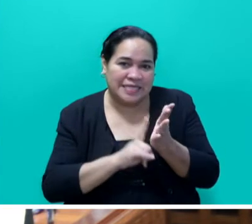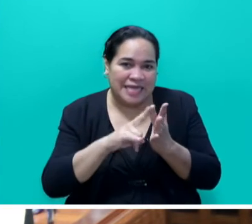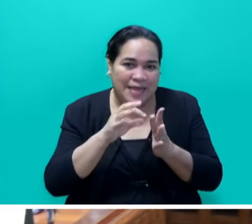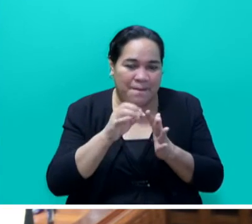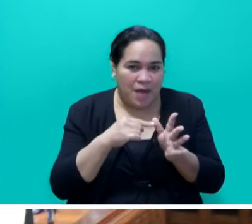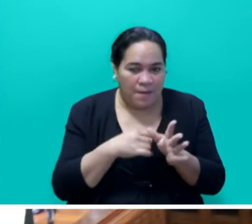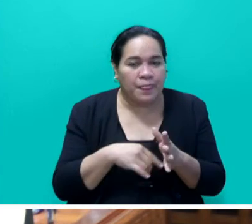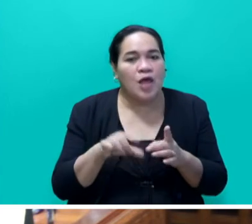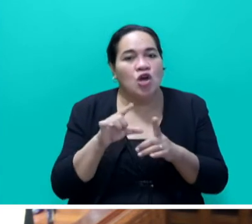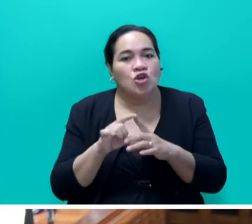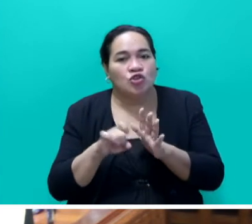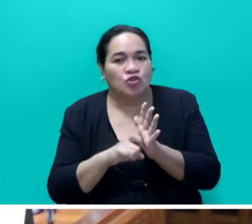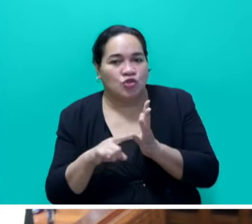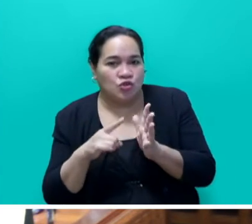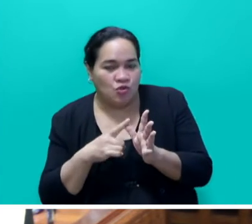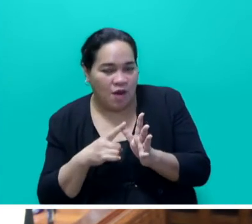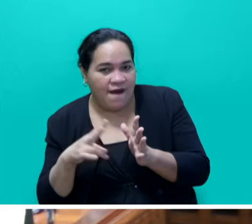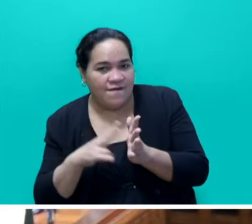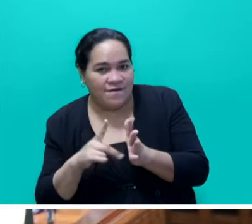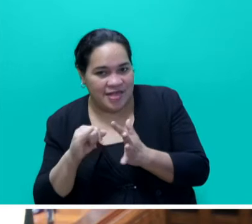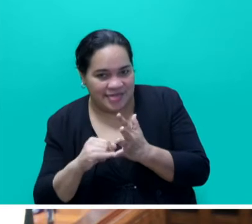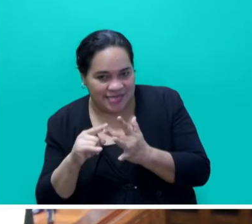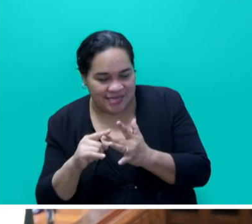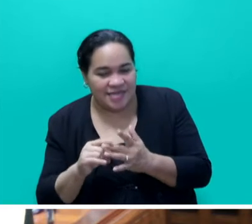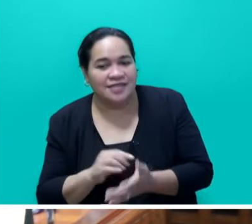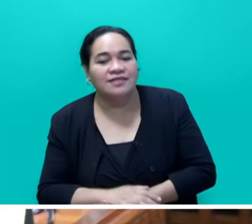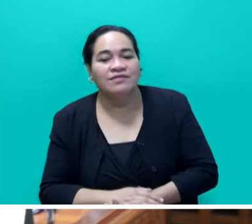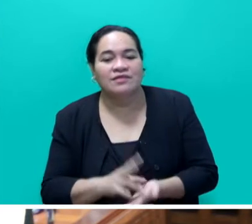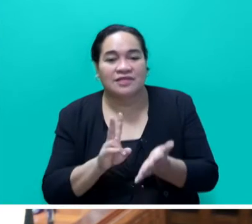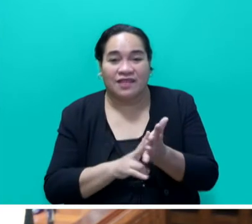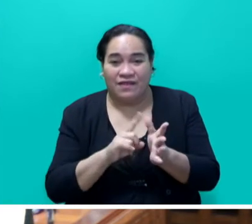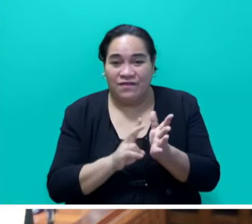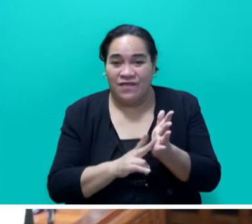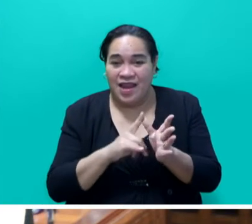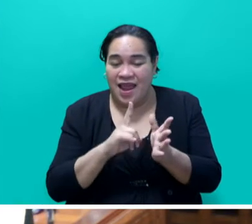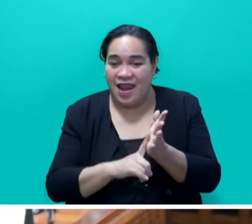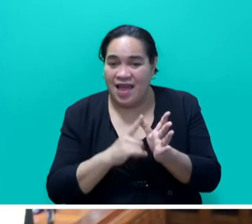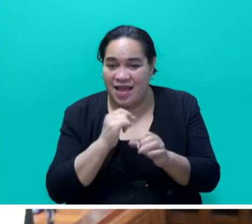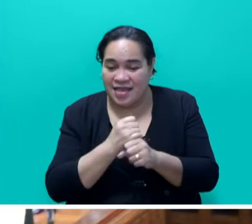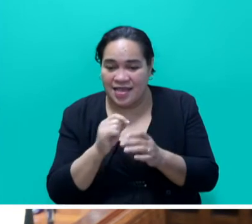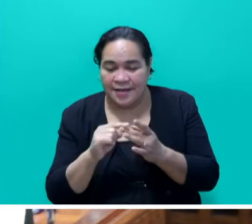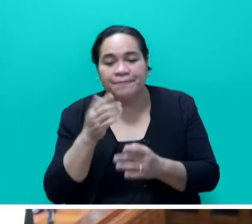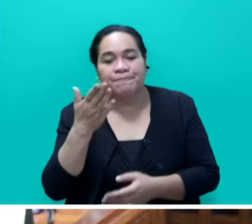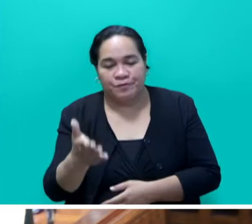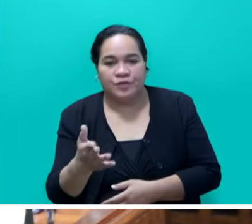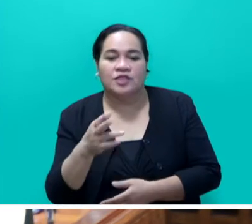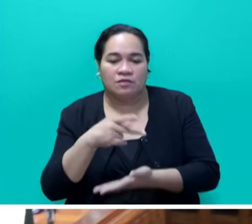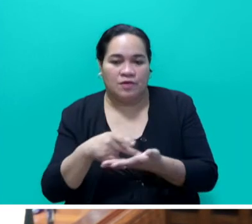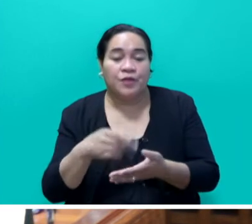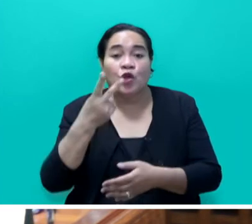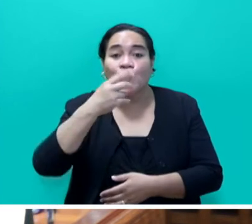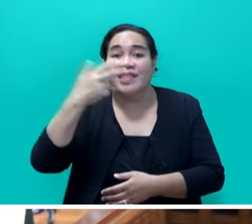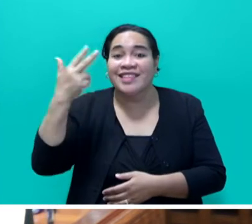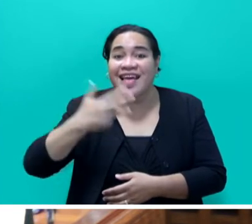Ndrubesi Wananalangi is on that post, Mr. Speaker, sir. Also in 2019, Fiji was again invited